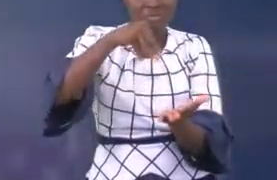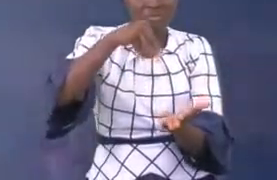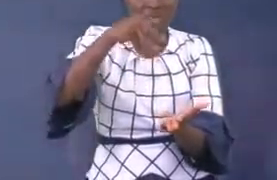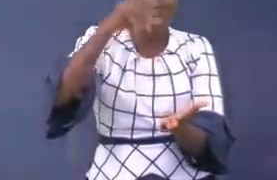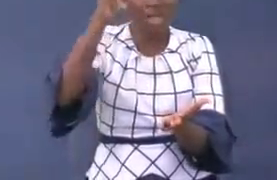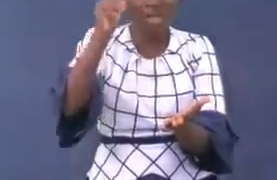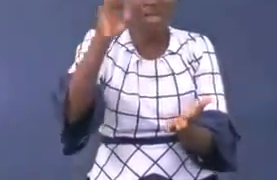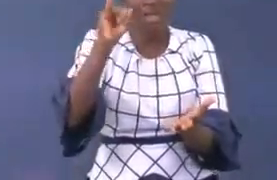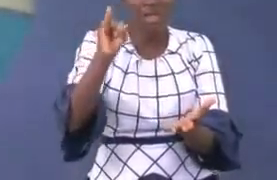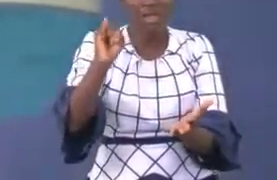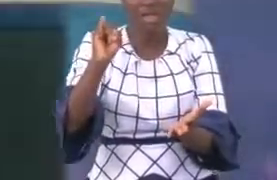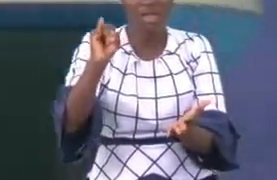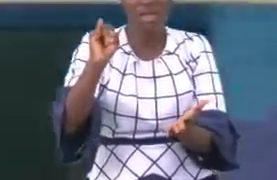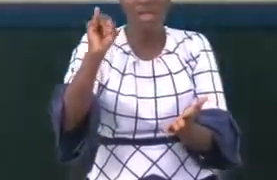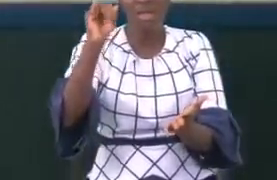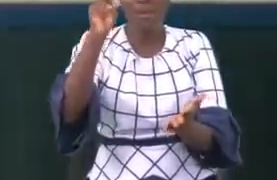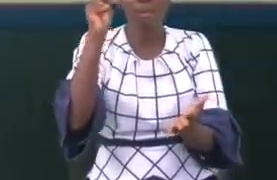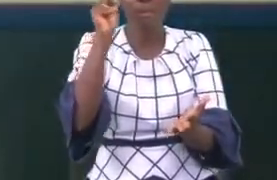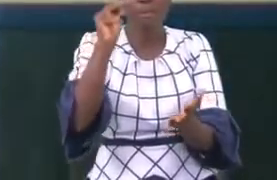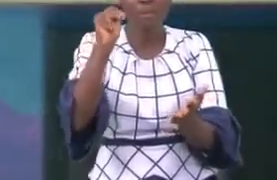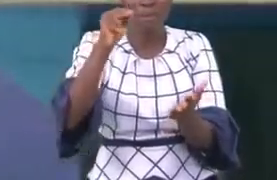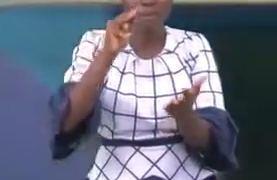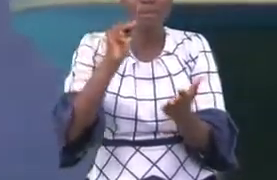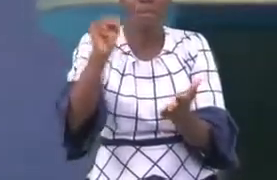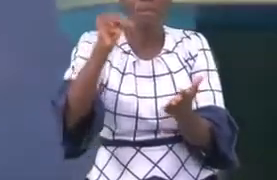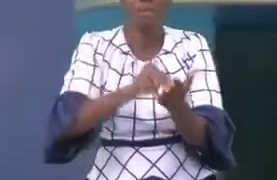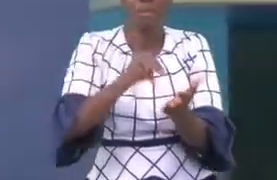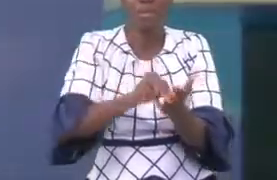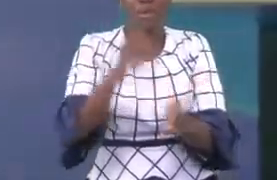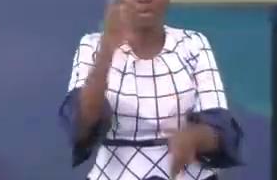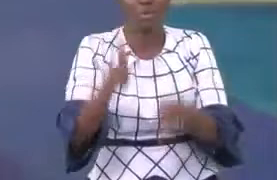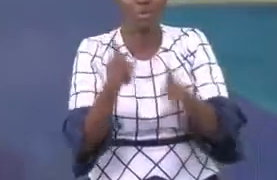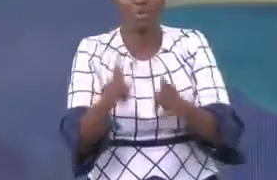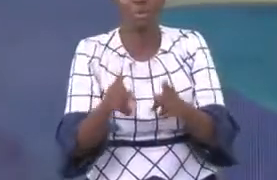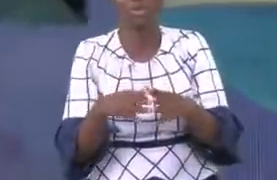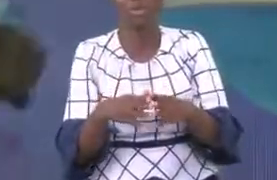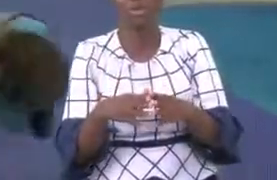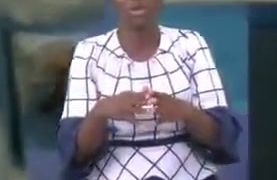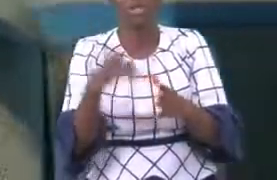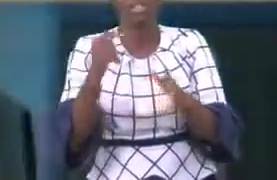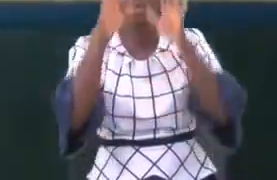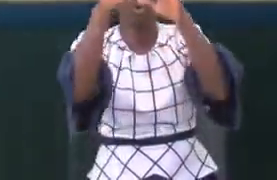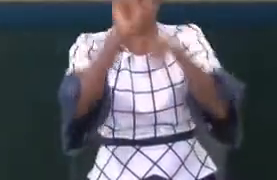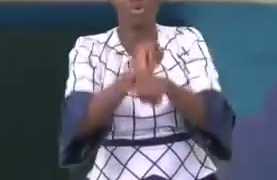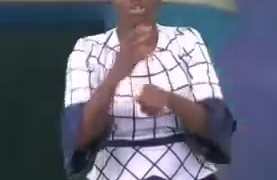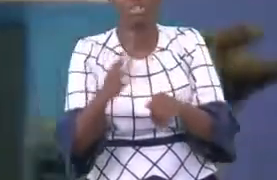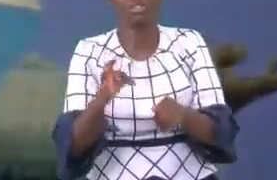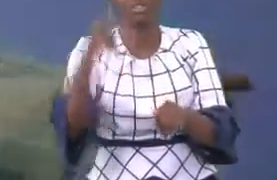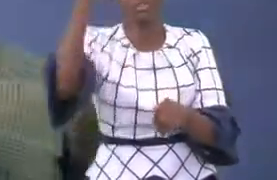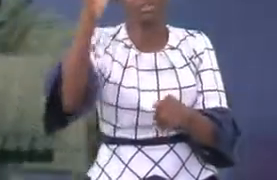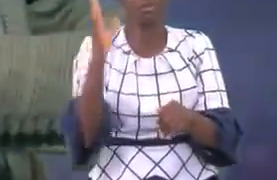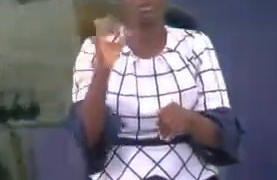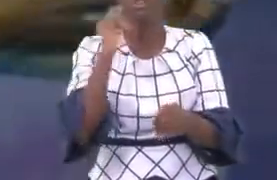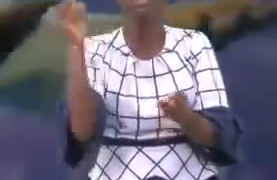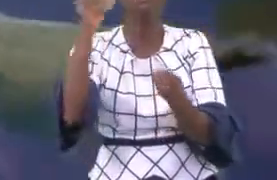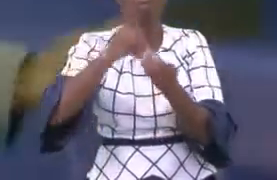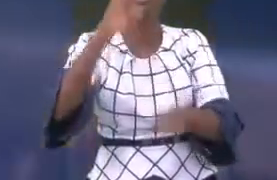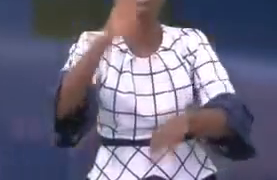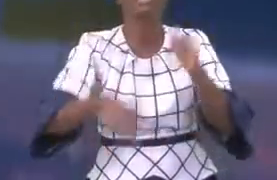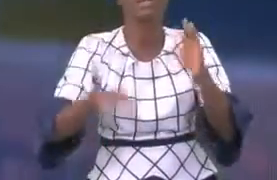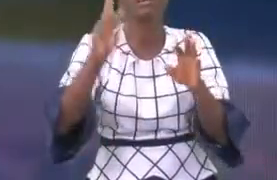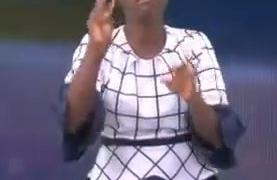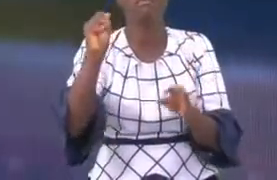the people on earth, they are counted. They can be counted. 1, 2, 3, 1 billion, 2 billion, 3 billion,